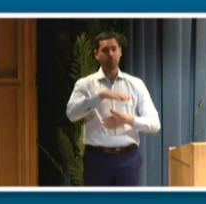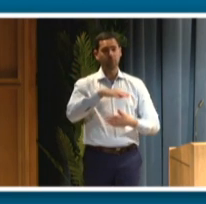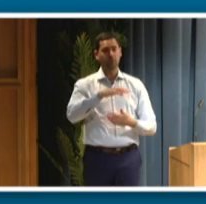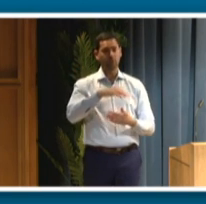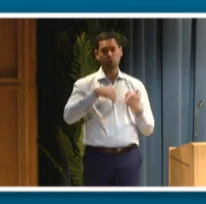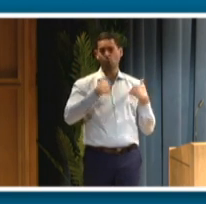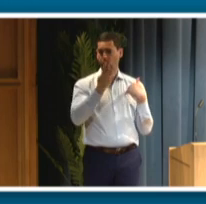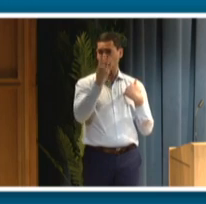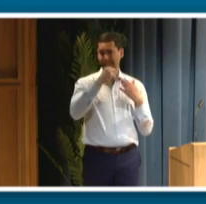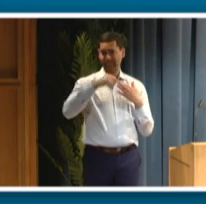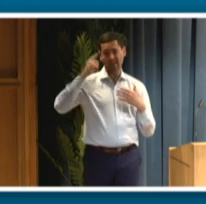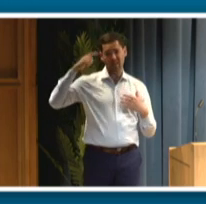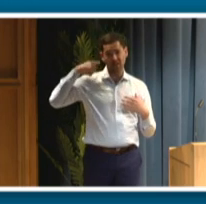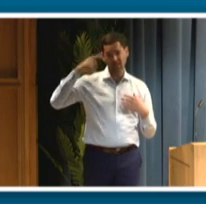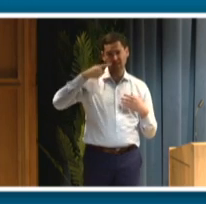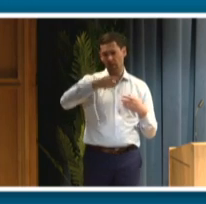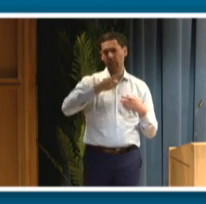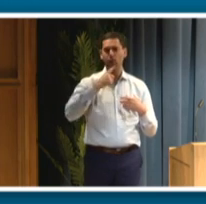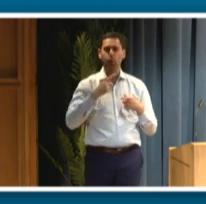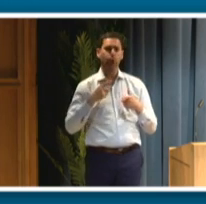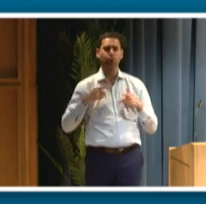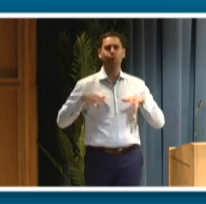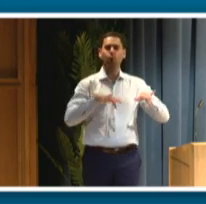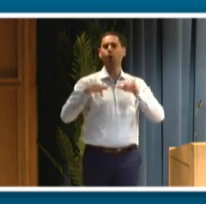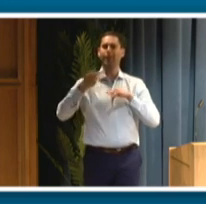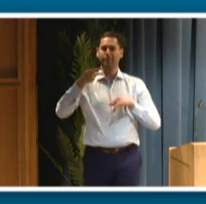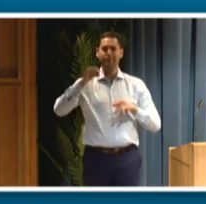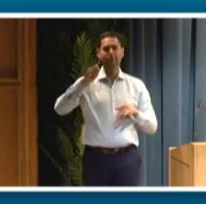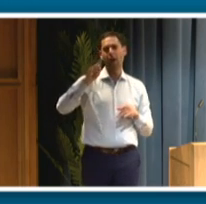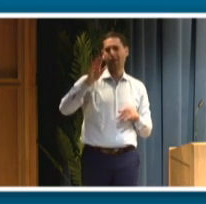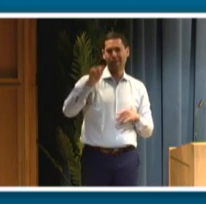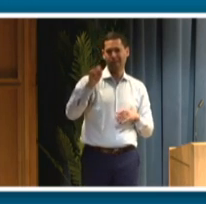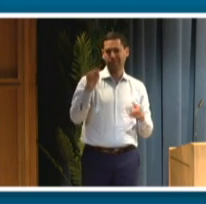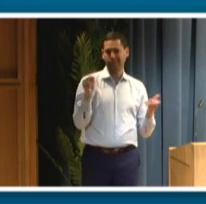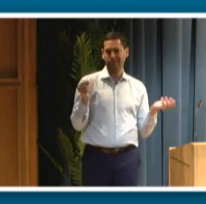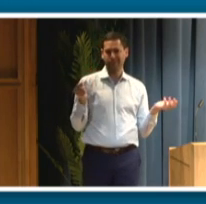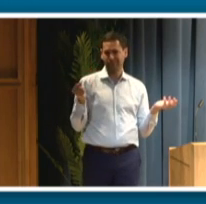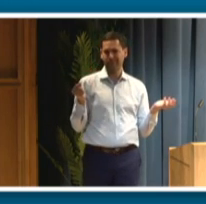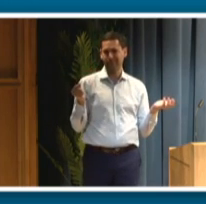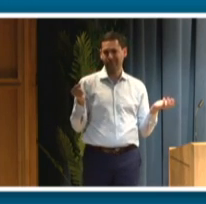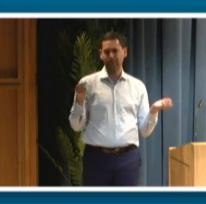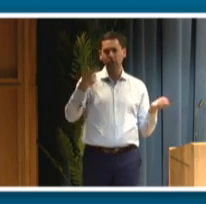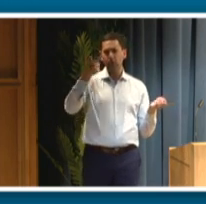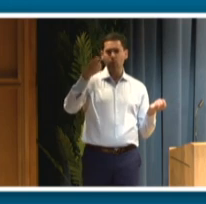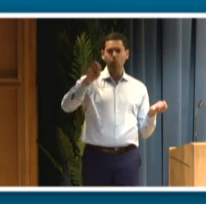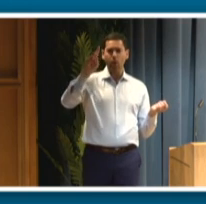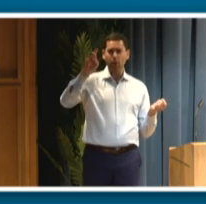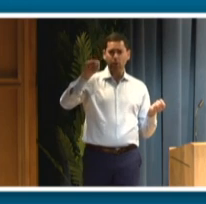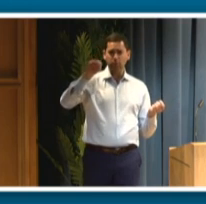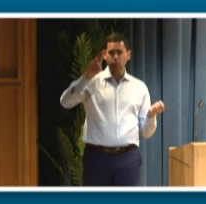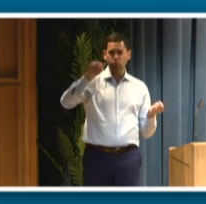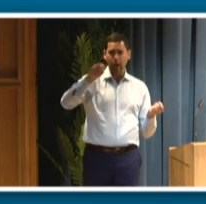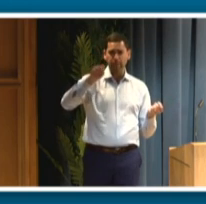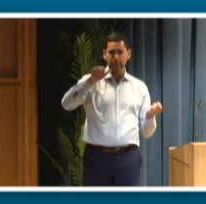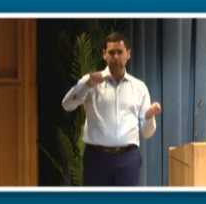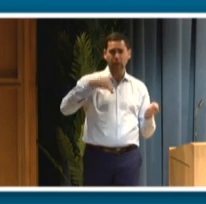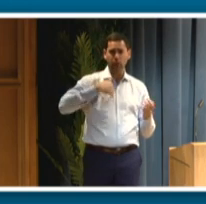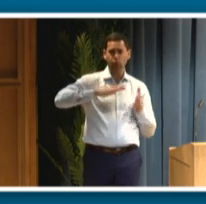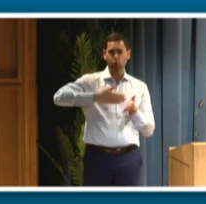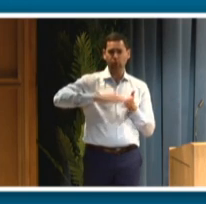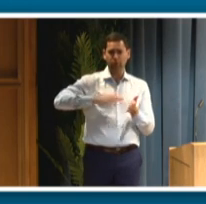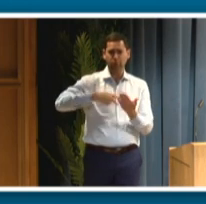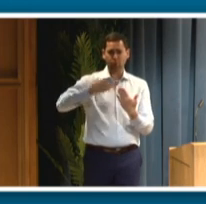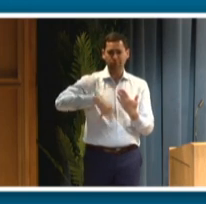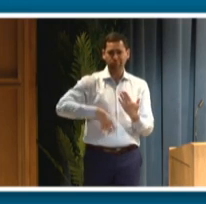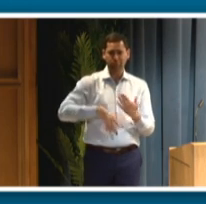and they were in there making podcasts. Hmm. Right? Gordon Ramsay had a cooking program for them. Wow. But when I go